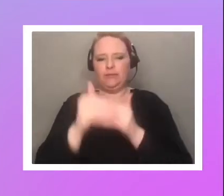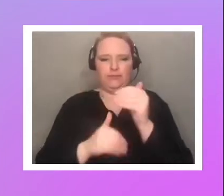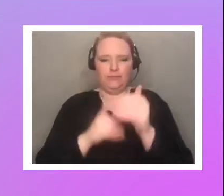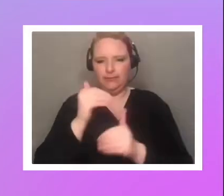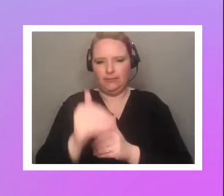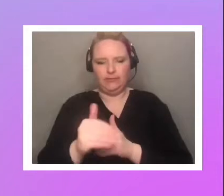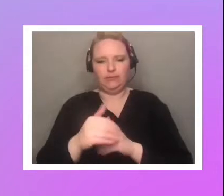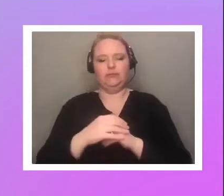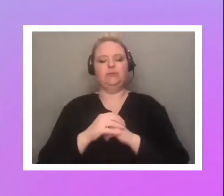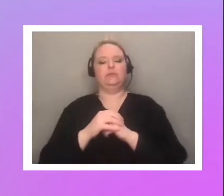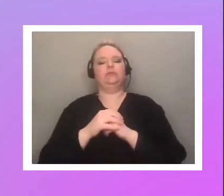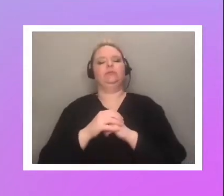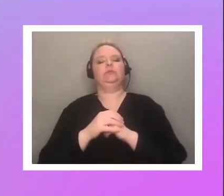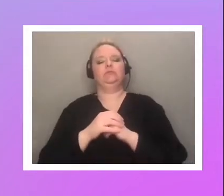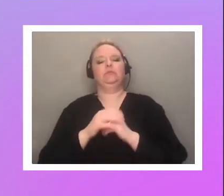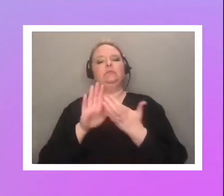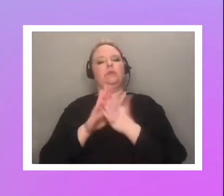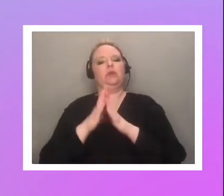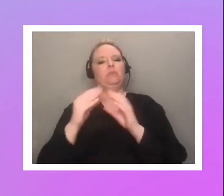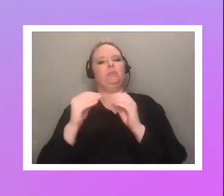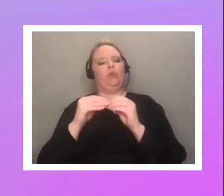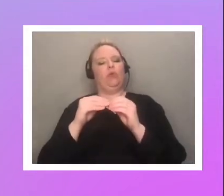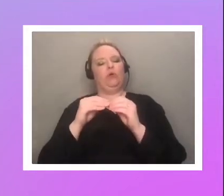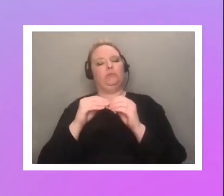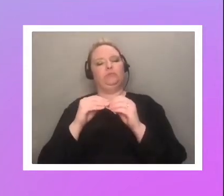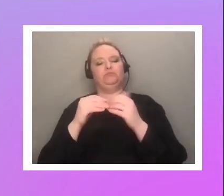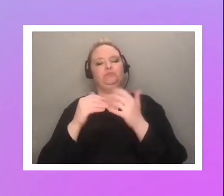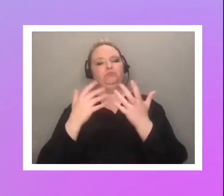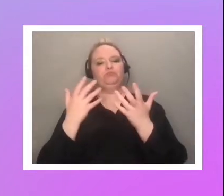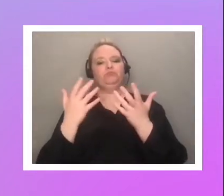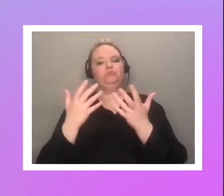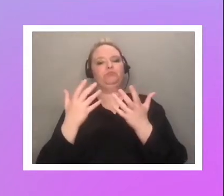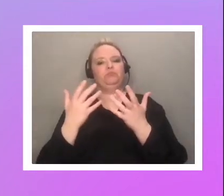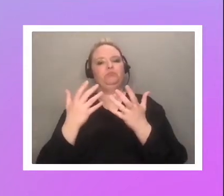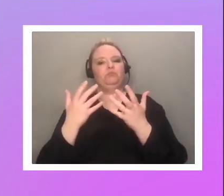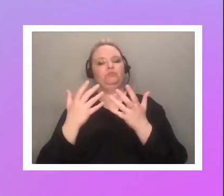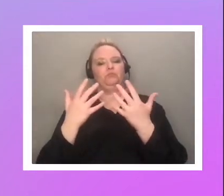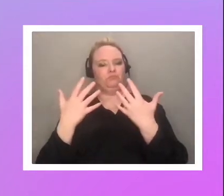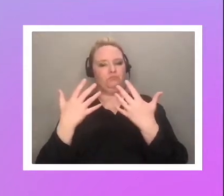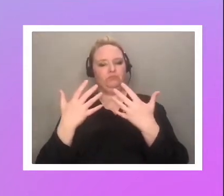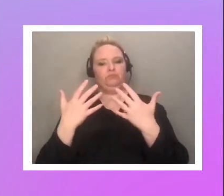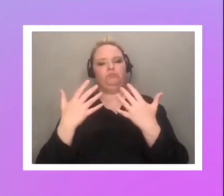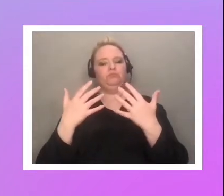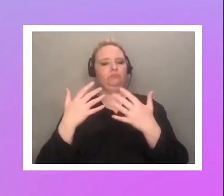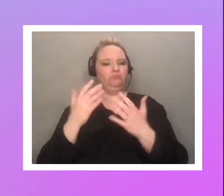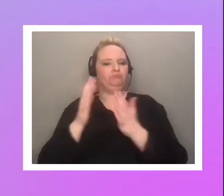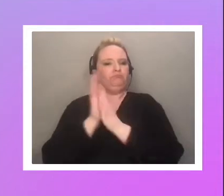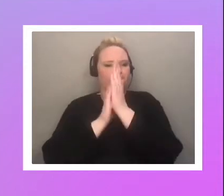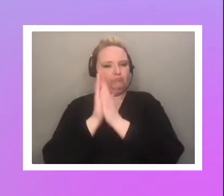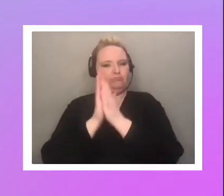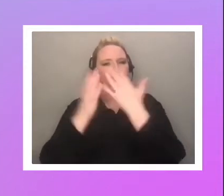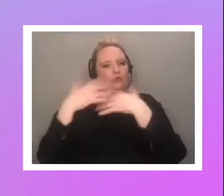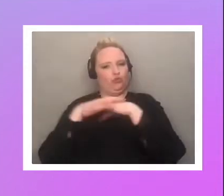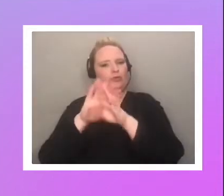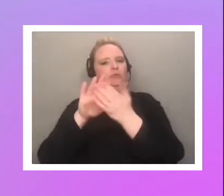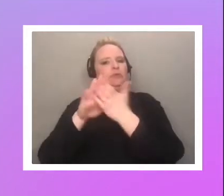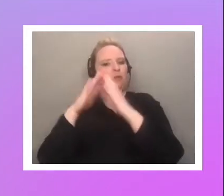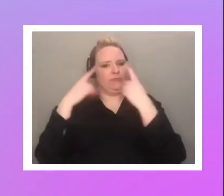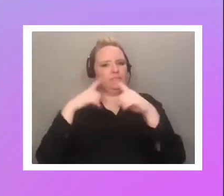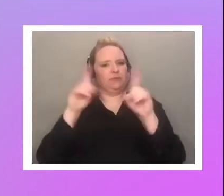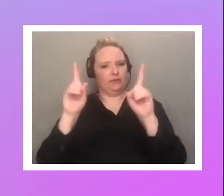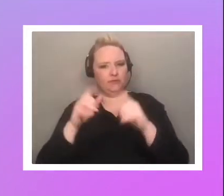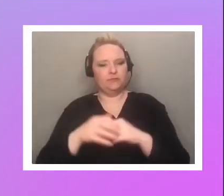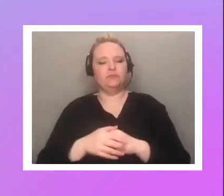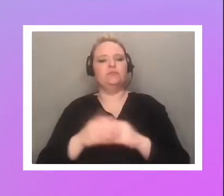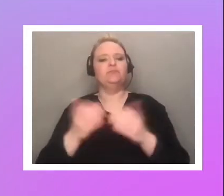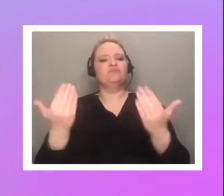process and in making integration a success. continuing